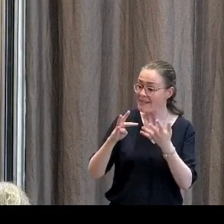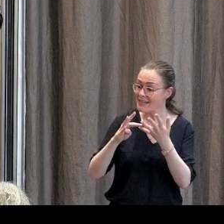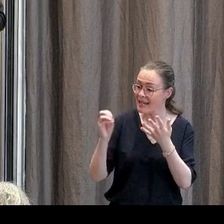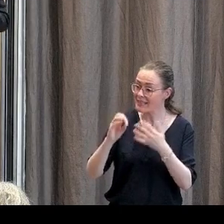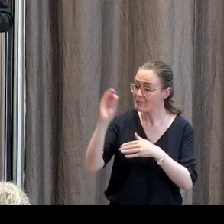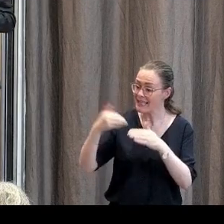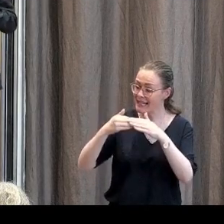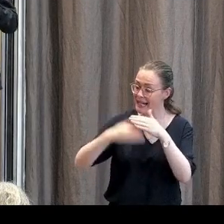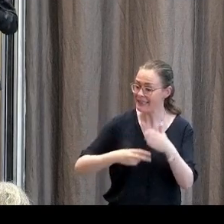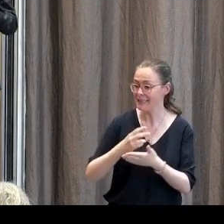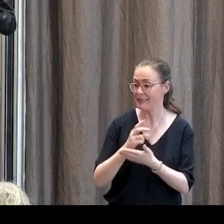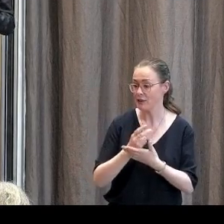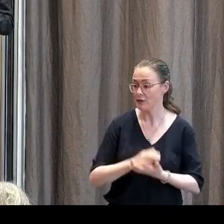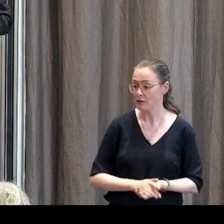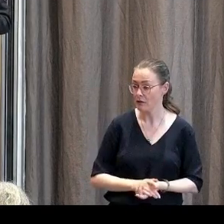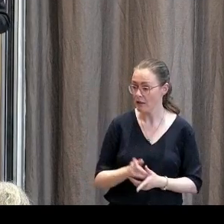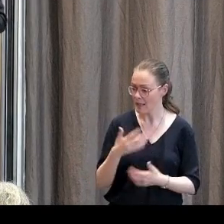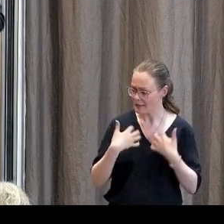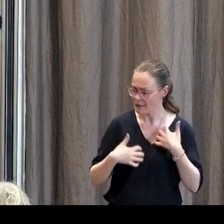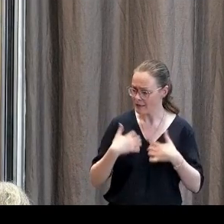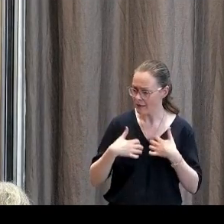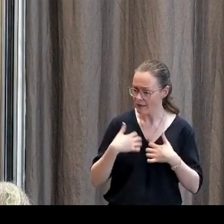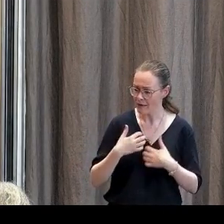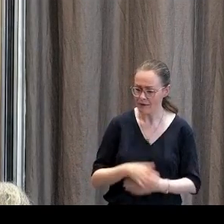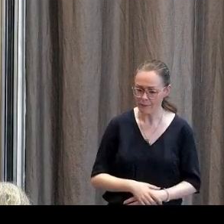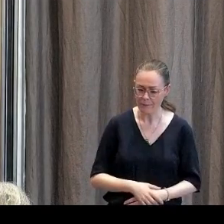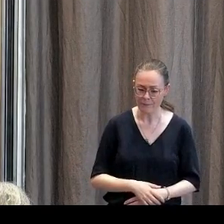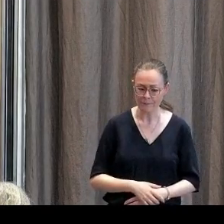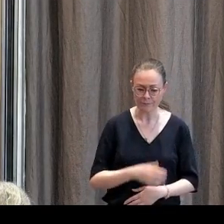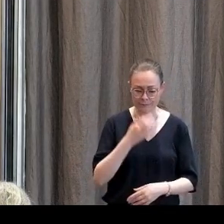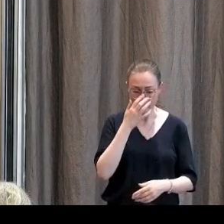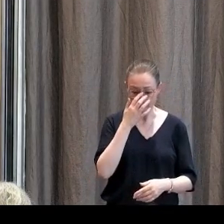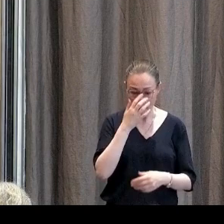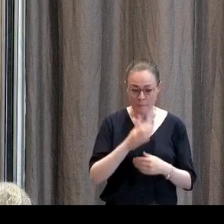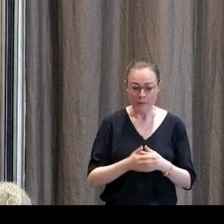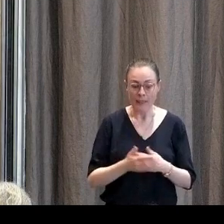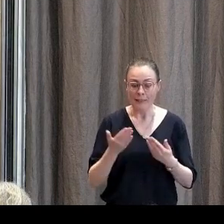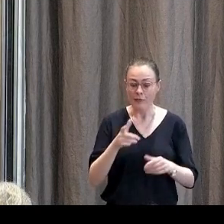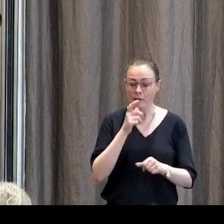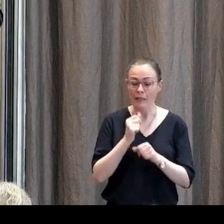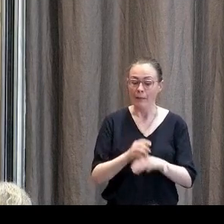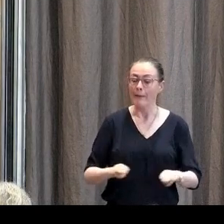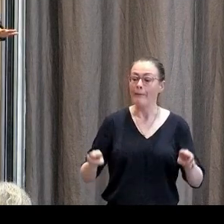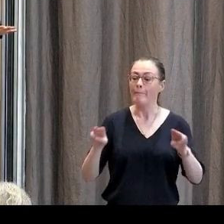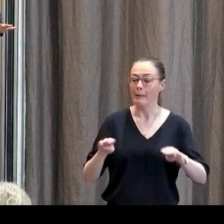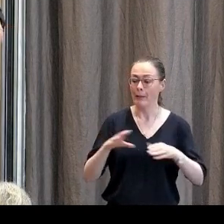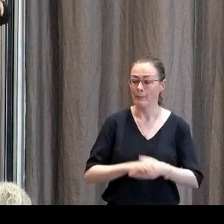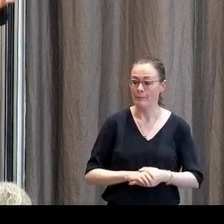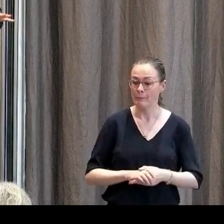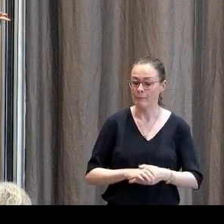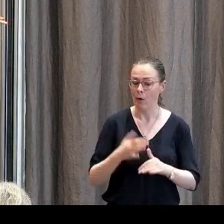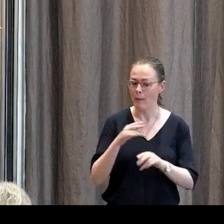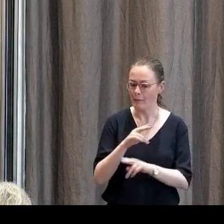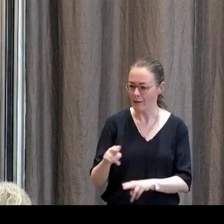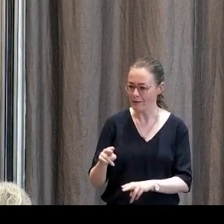seizures. So this is really exciting, right? Let's go straight to people. Or maybe not. Maybe